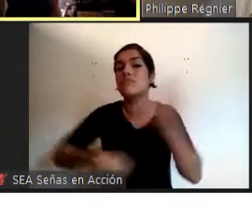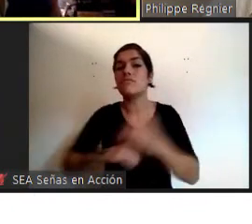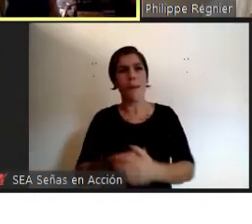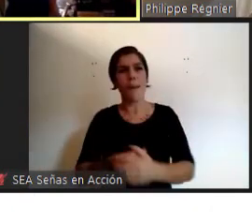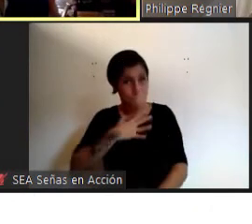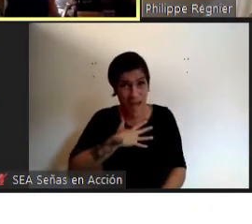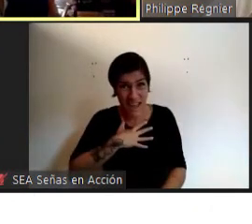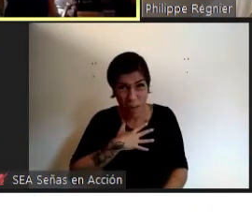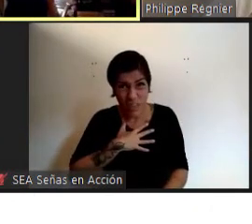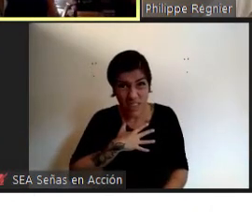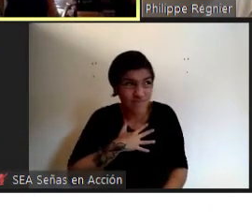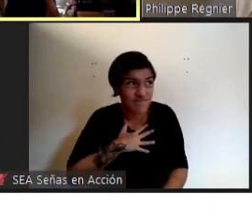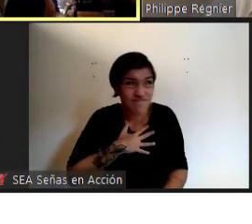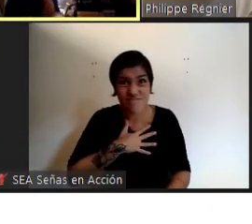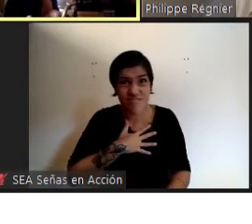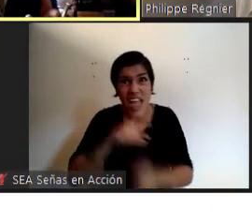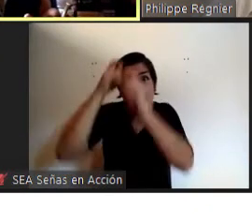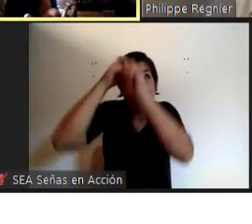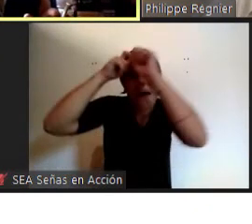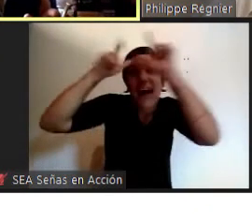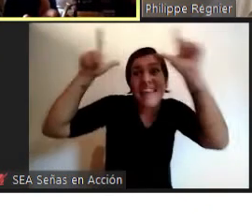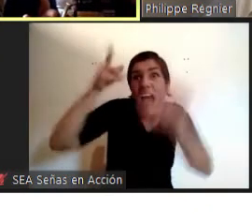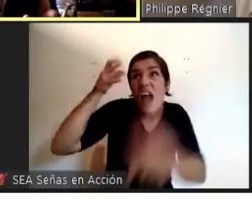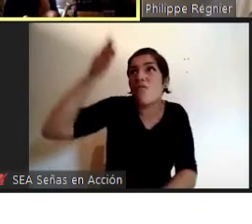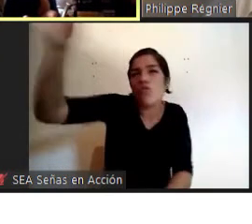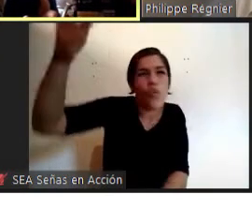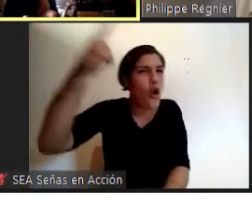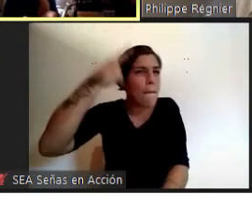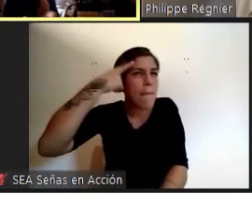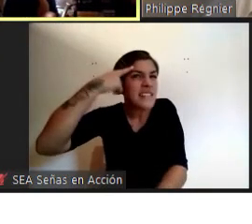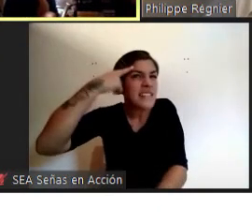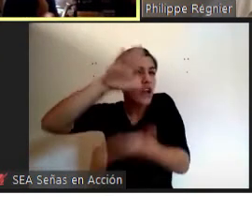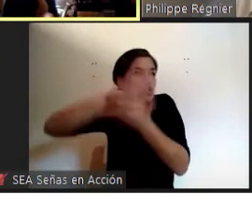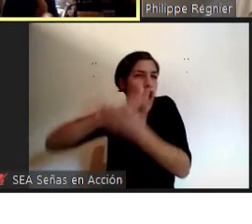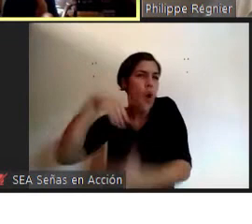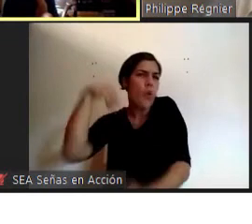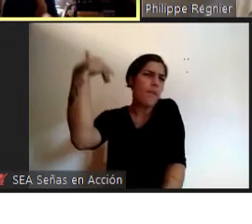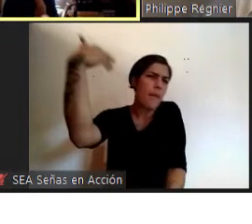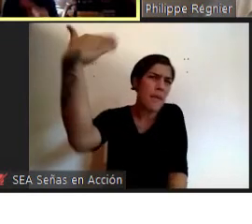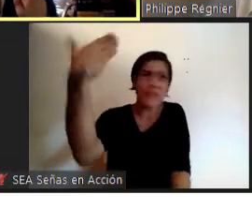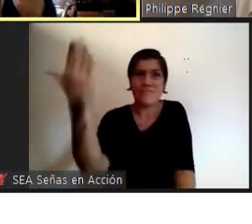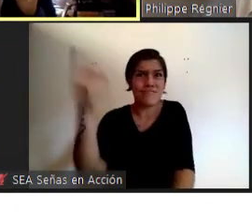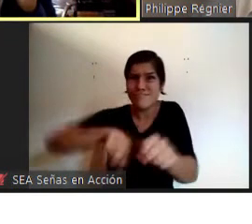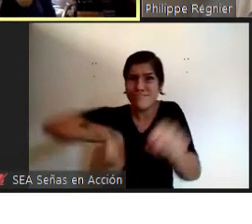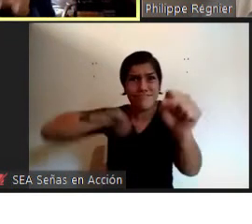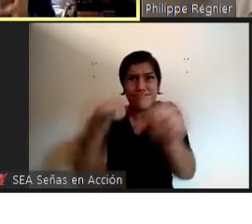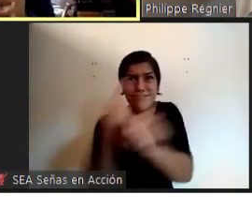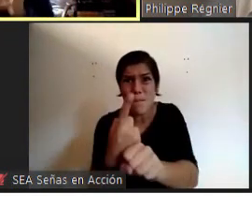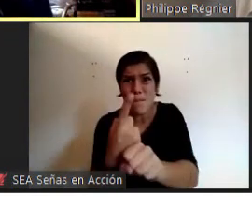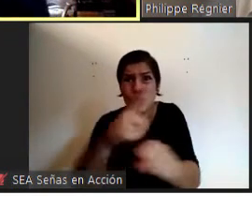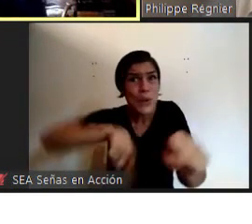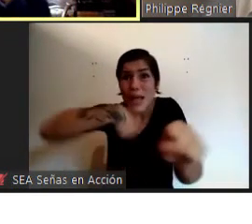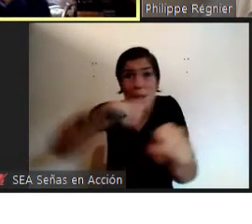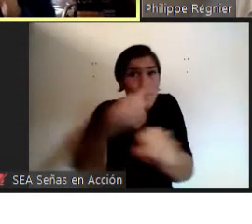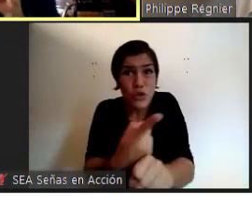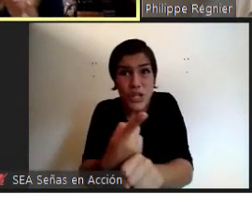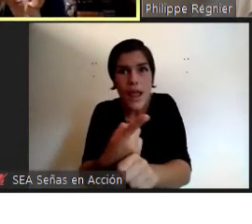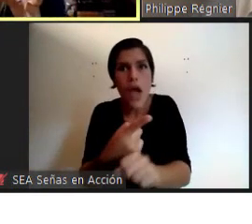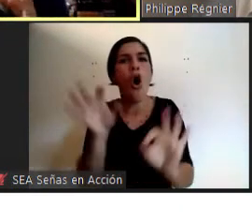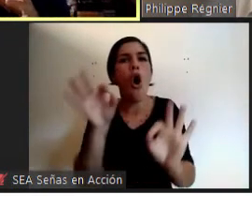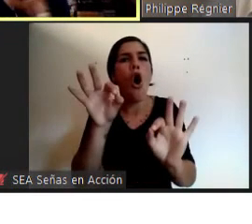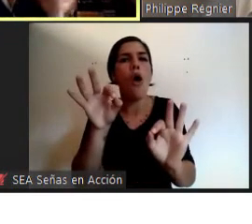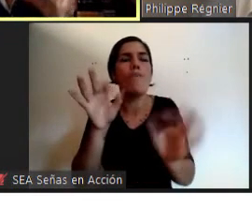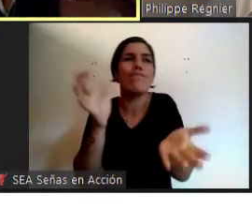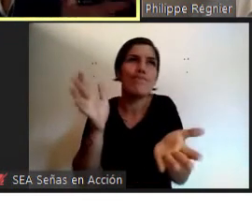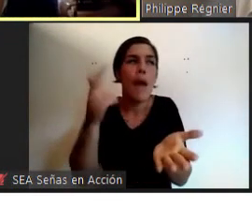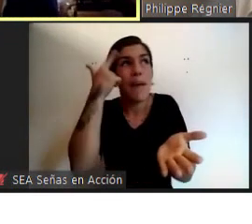It's almost impossible for me to think about the future. I mean, it's impossible to give it accuracy. So